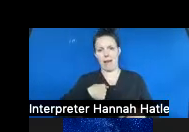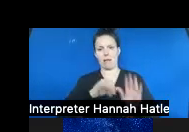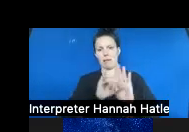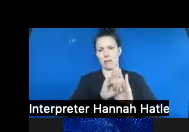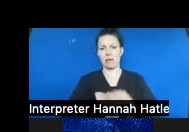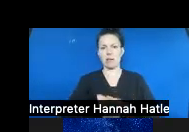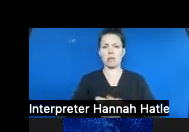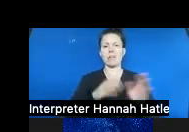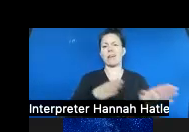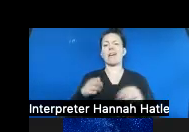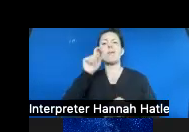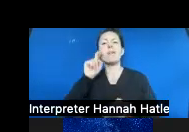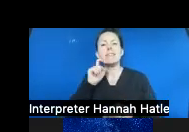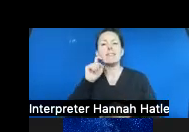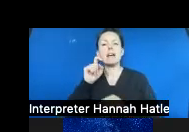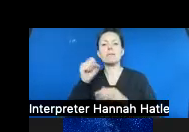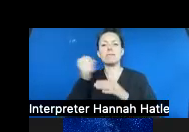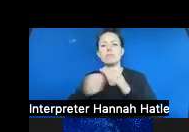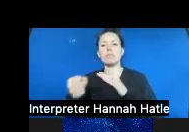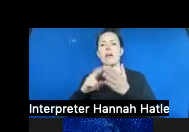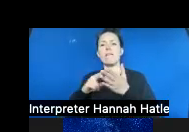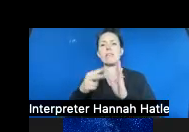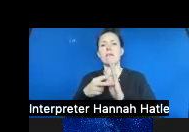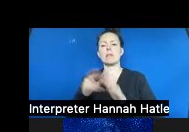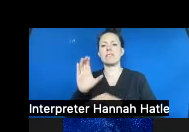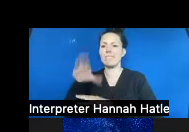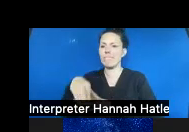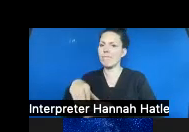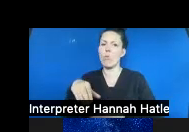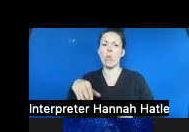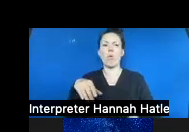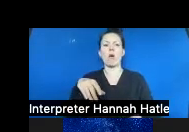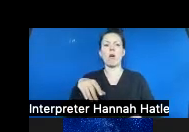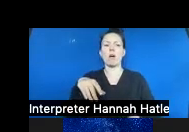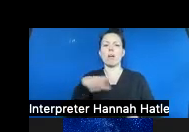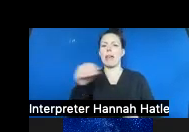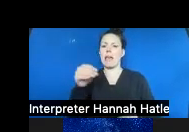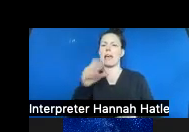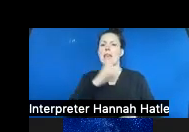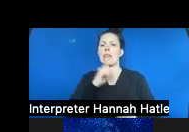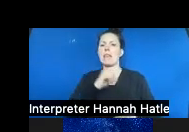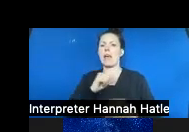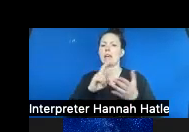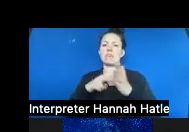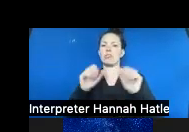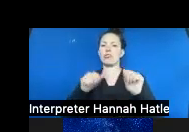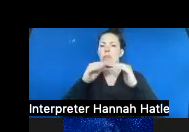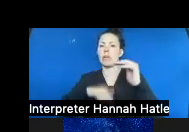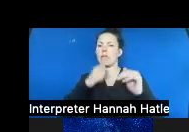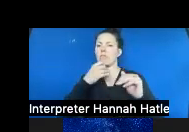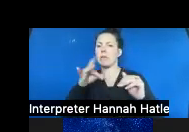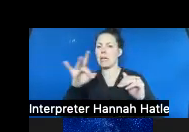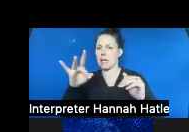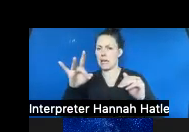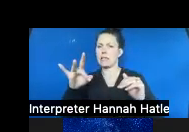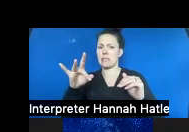trafficking is also performed that has not attained the age of 18. When it comes to under the age of 18,